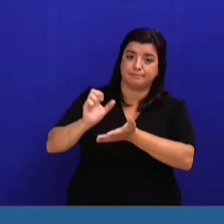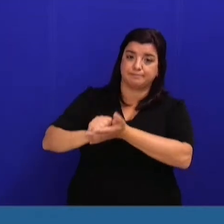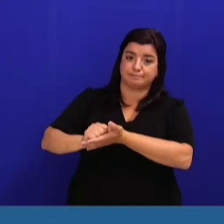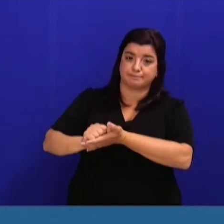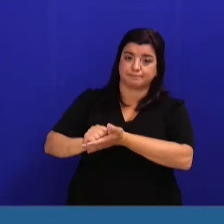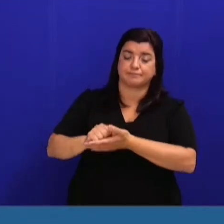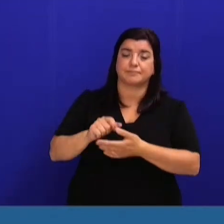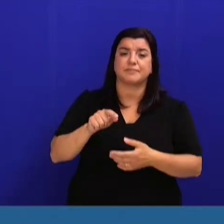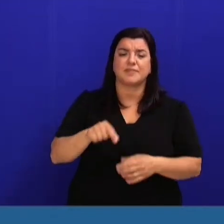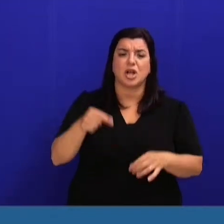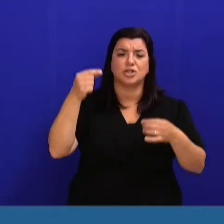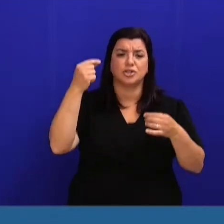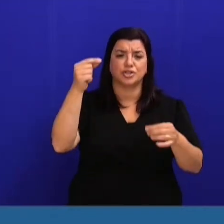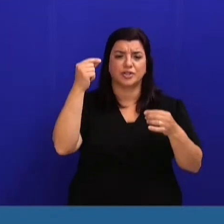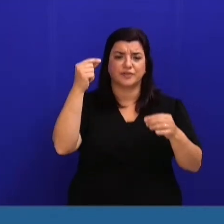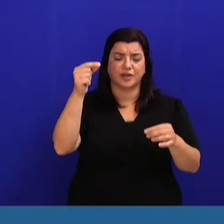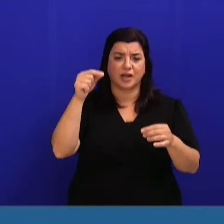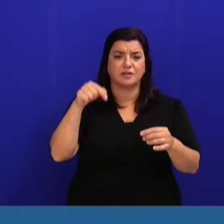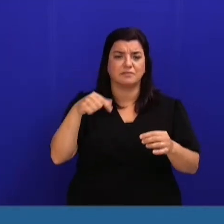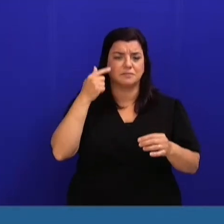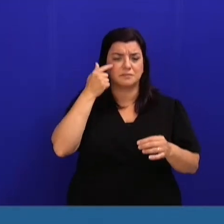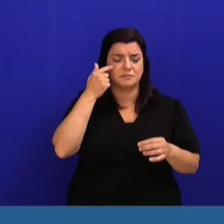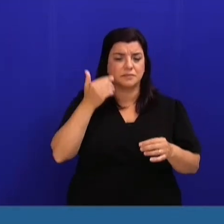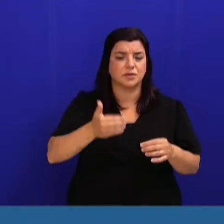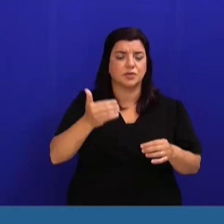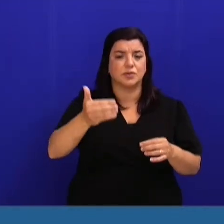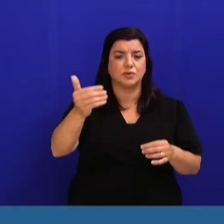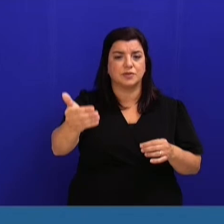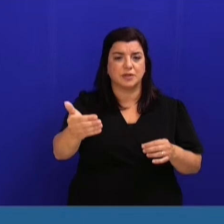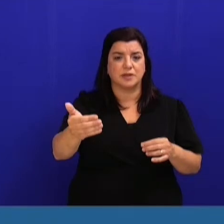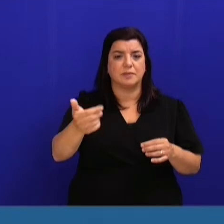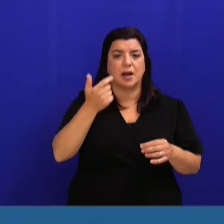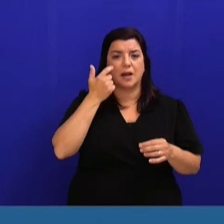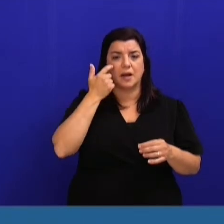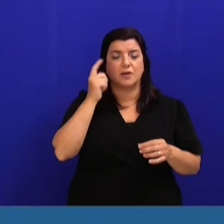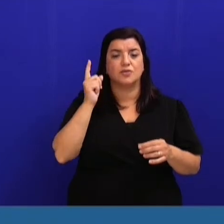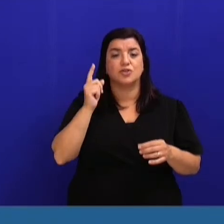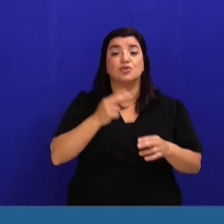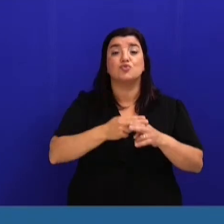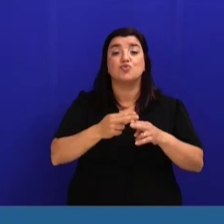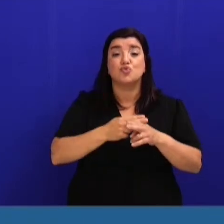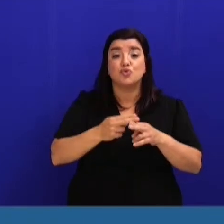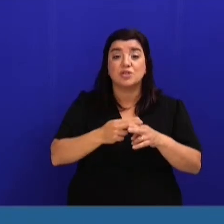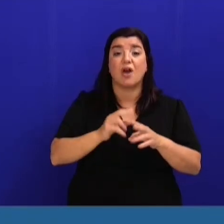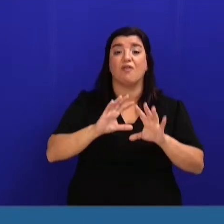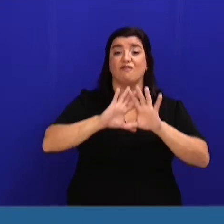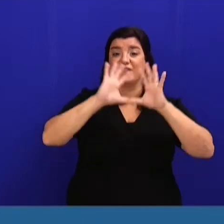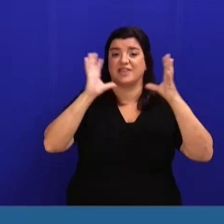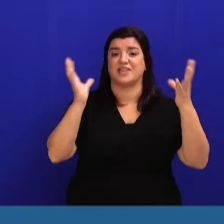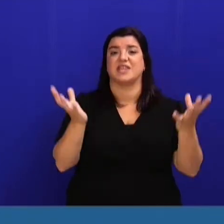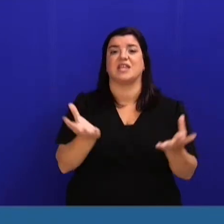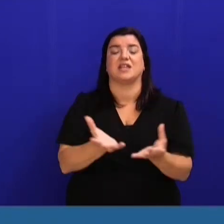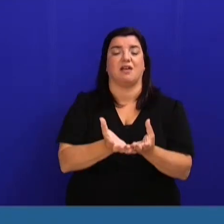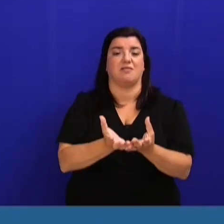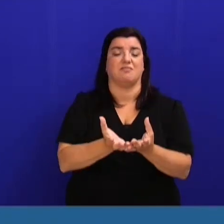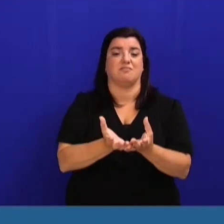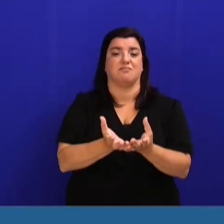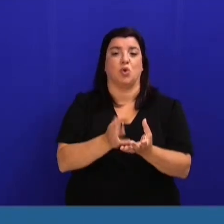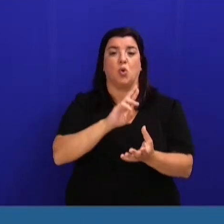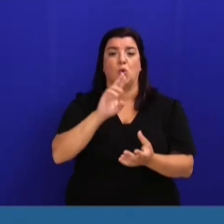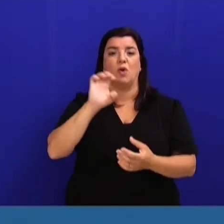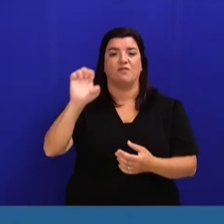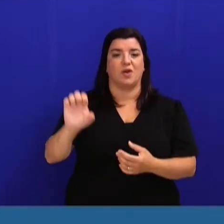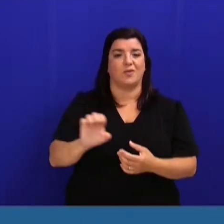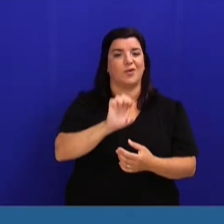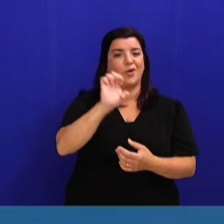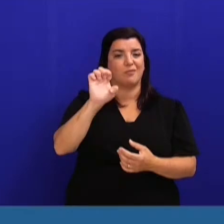huma ċertifikati li qudiem ħanaraw li qegħdin jinkunu jintużaw madwar id-dinja, qegħdin jintużaw fl-Ewropa wkoll, u allura huwa importanti